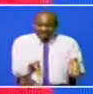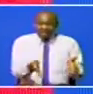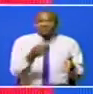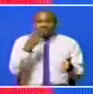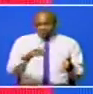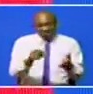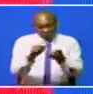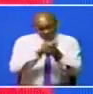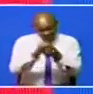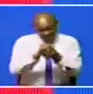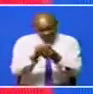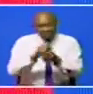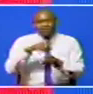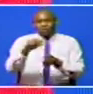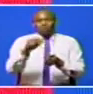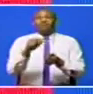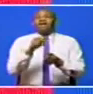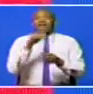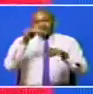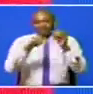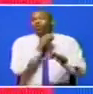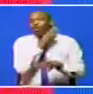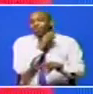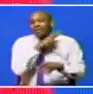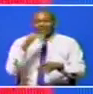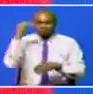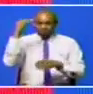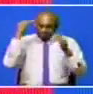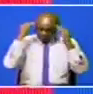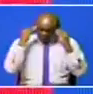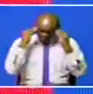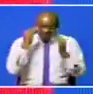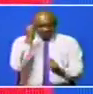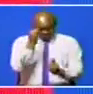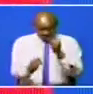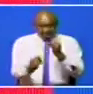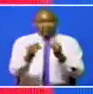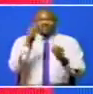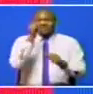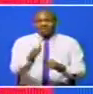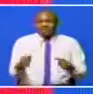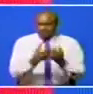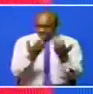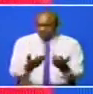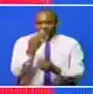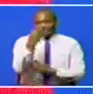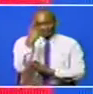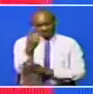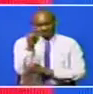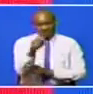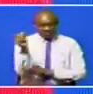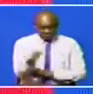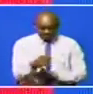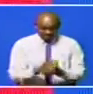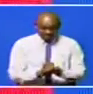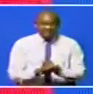until Friday to file his election petition at the Supreme Court, with the final ruling likely to be made by 31st of this month